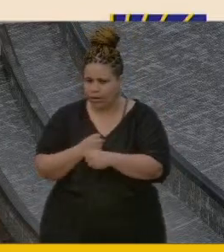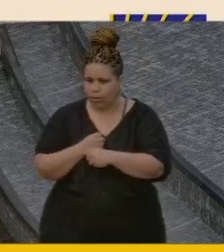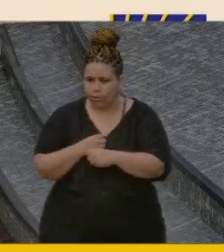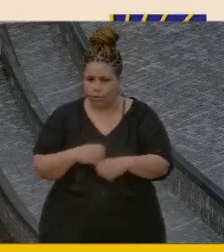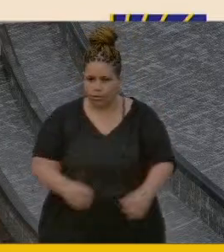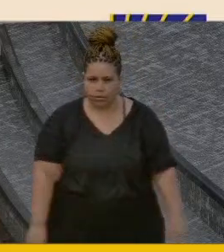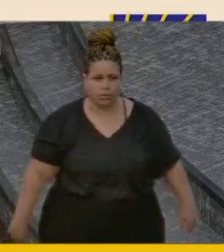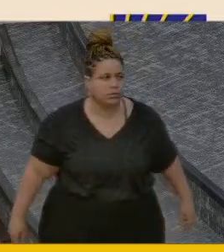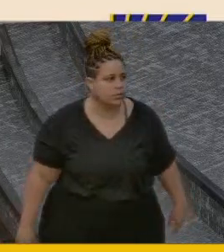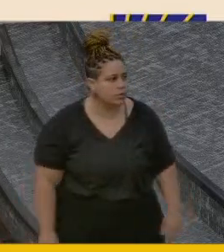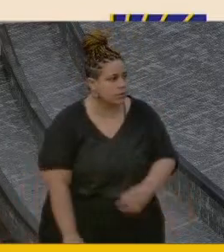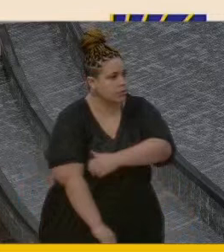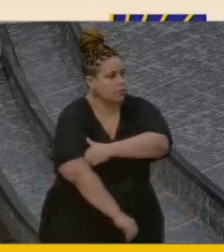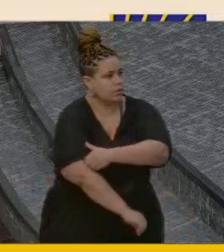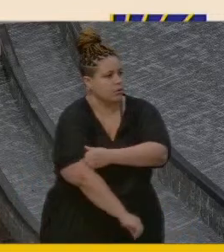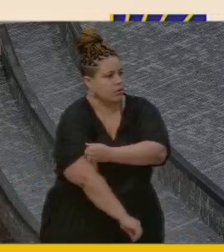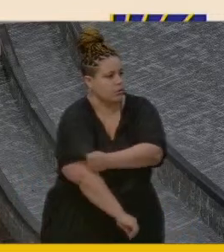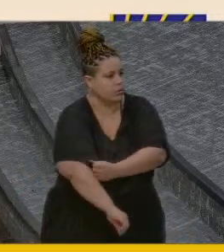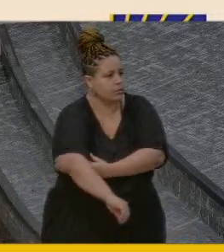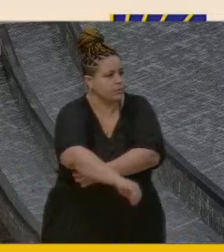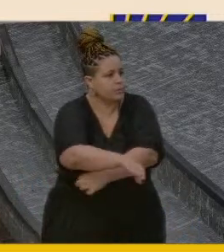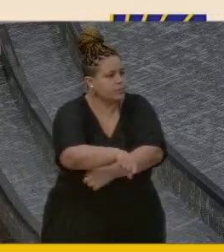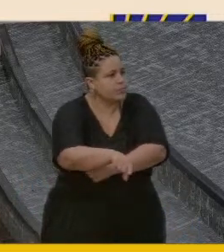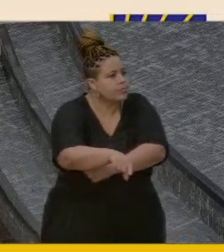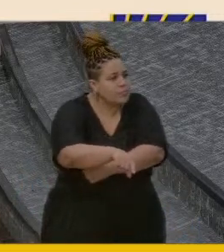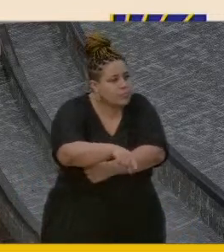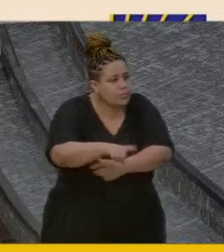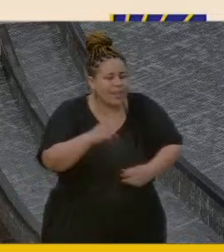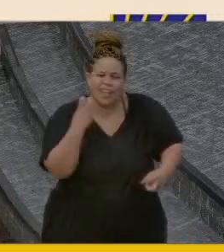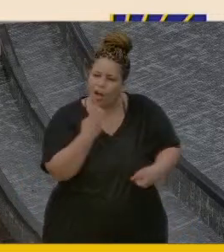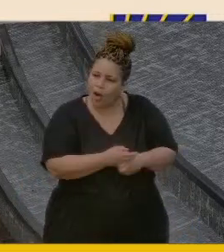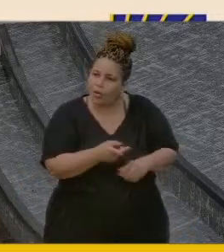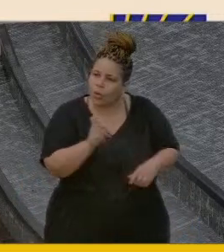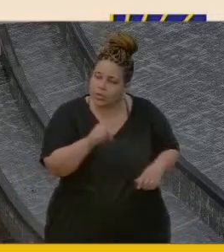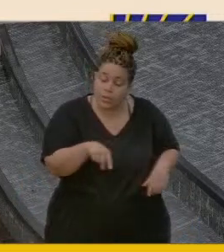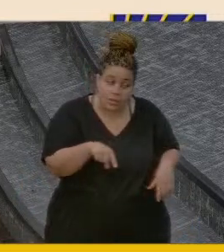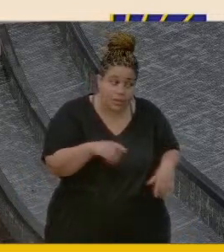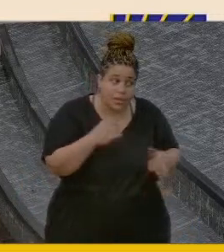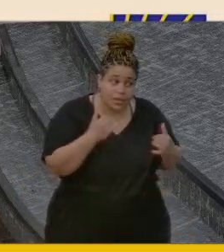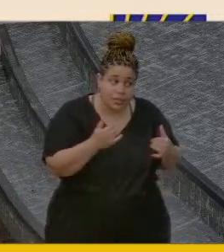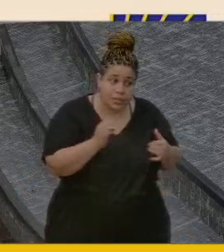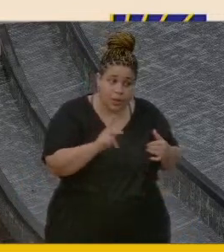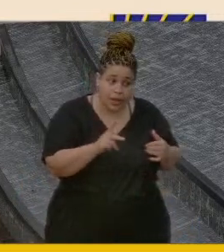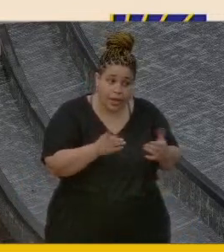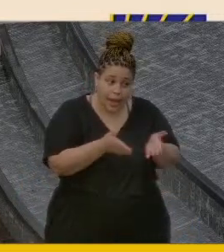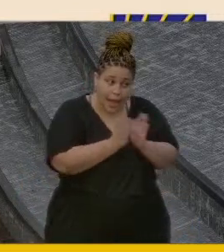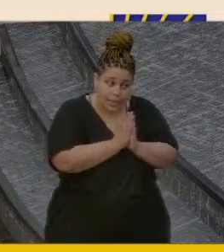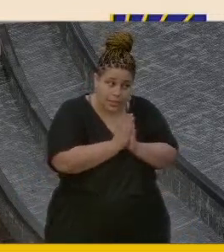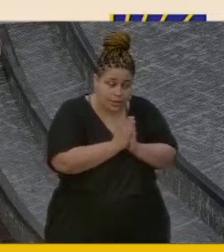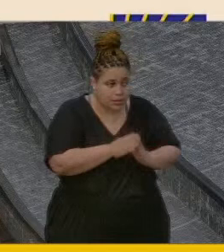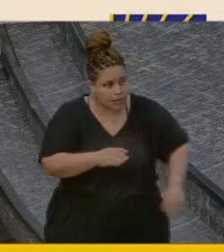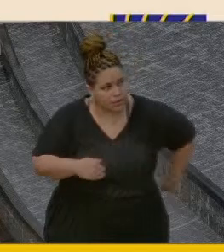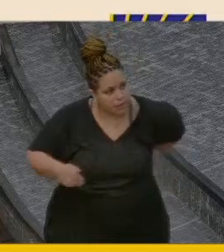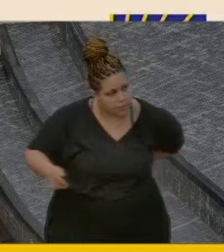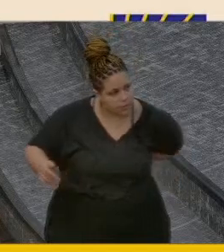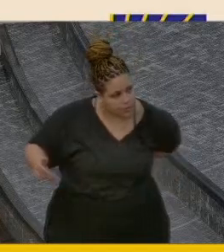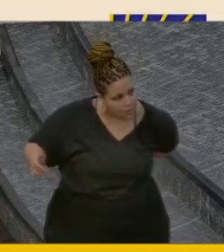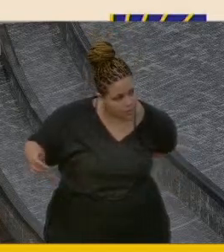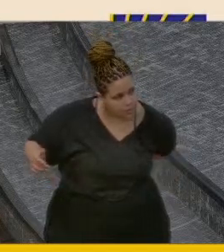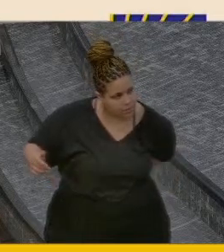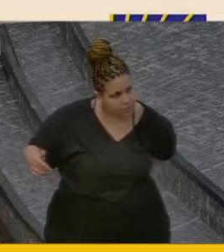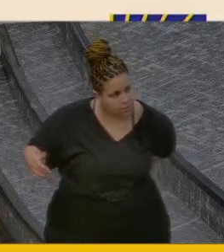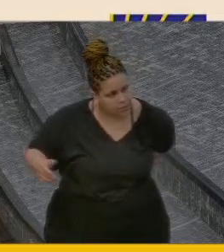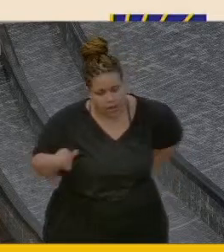Oh, I got my art question. Yes, ma'am. It's okay now okay to ask? Mm-hmm. Okay. So the